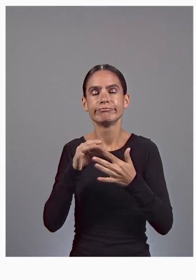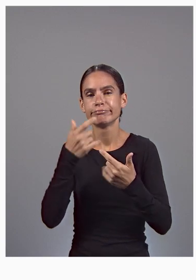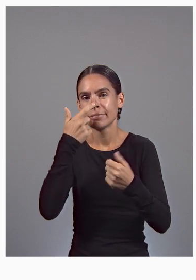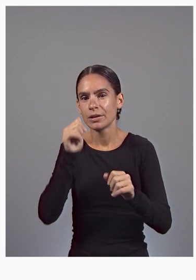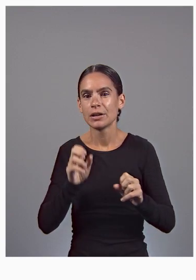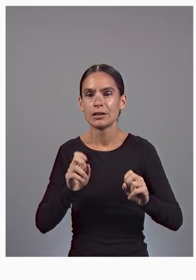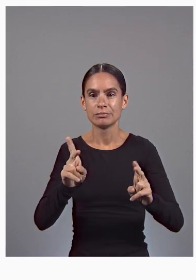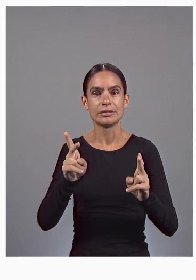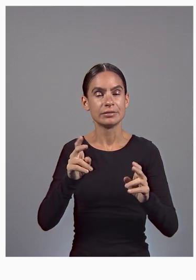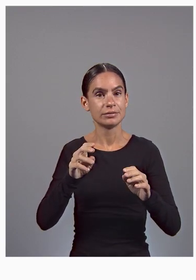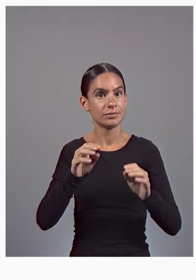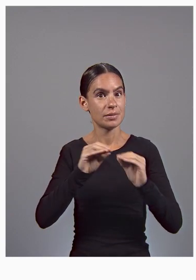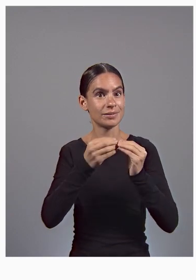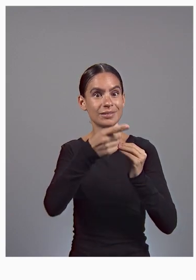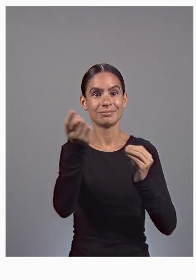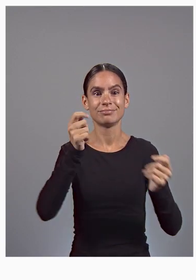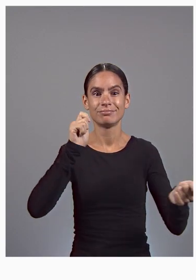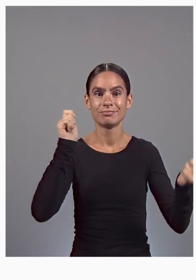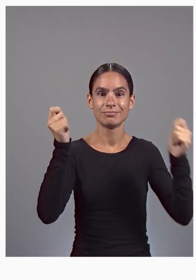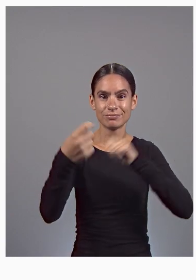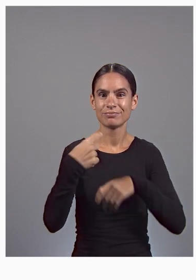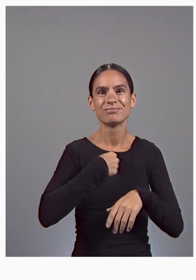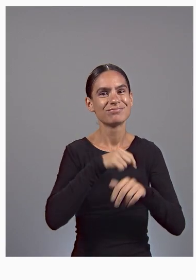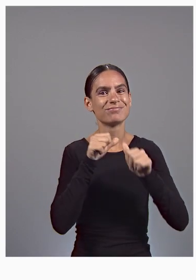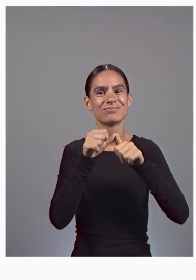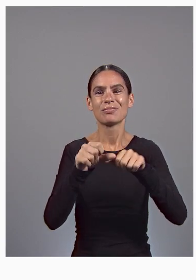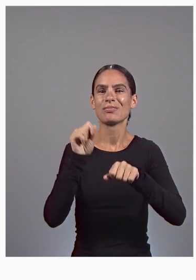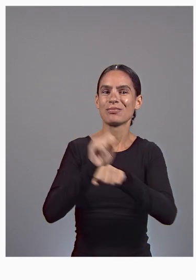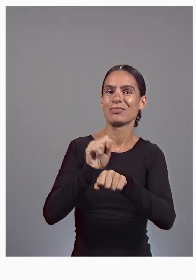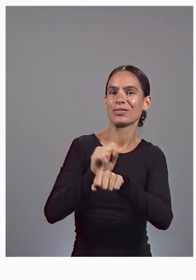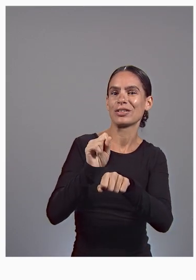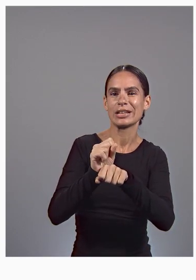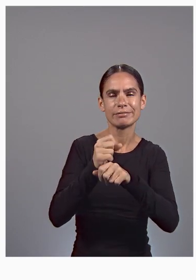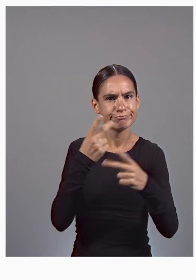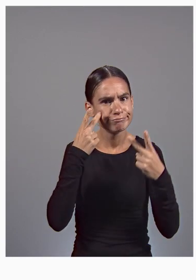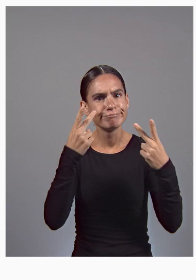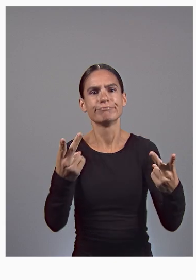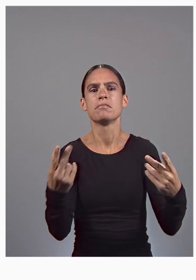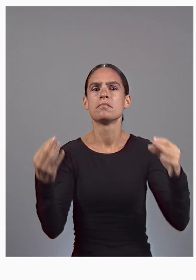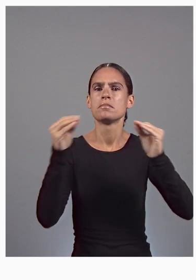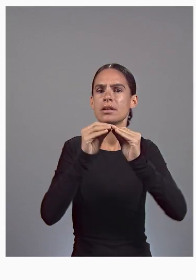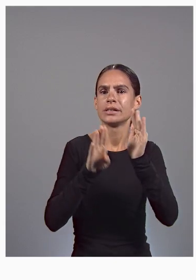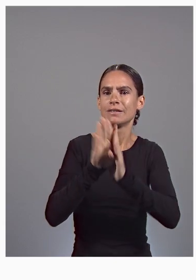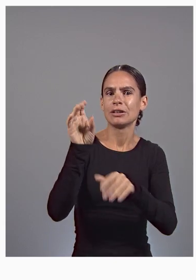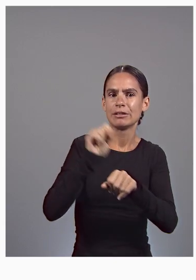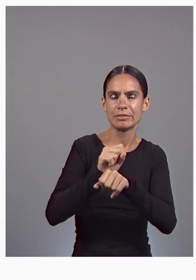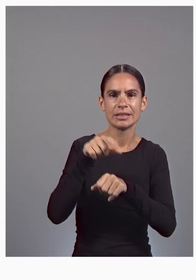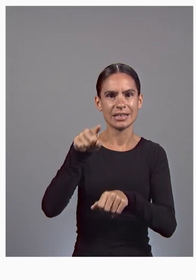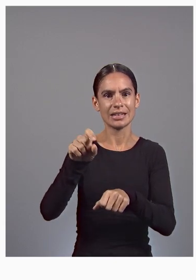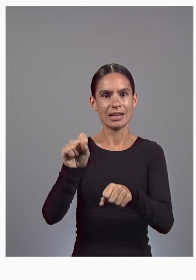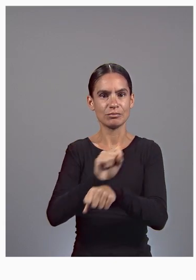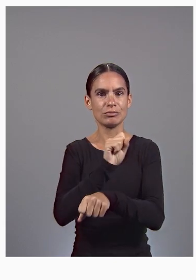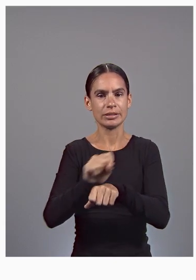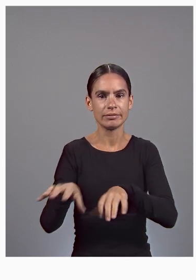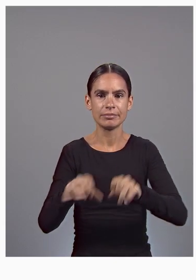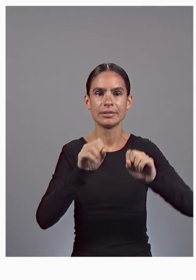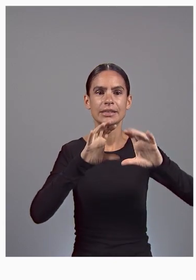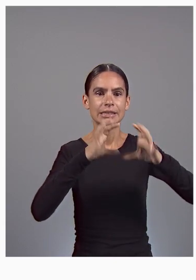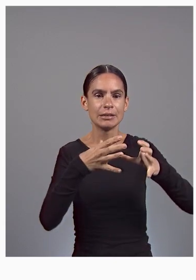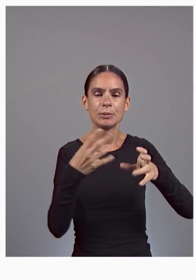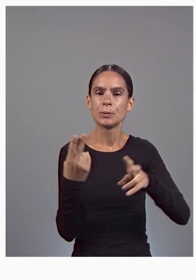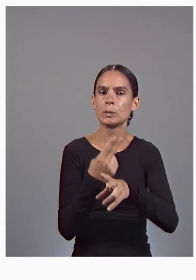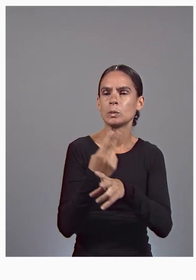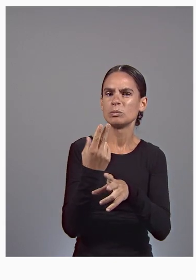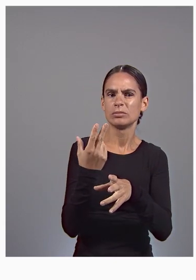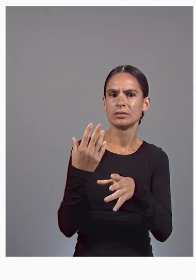organizations evolve is that we will continue to see more development work in the enterprise taken up by teams and individuals outside of central